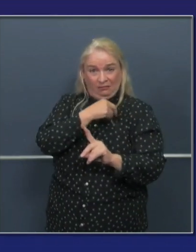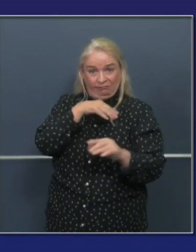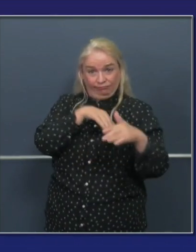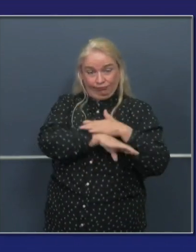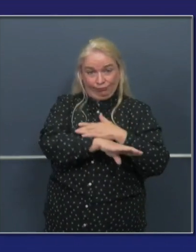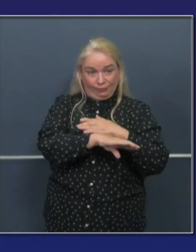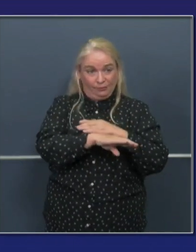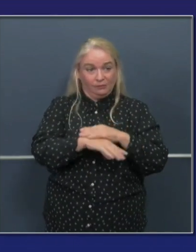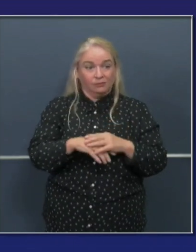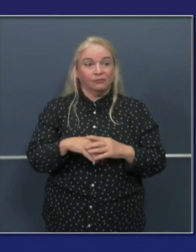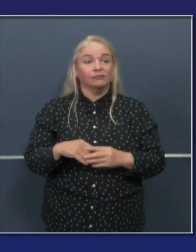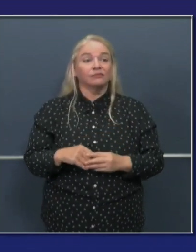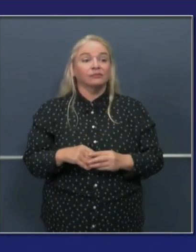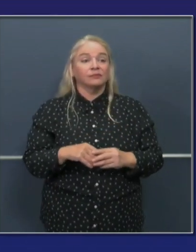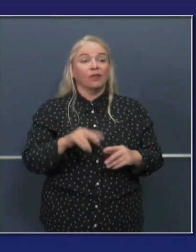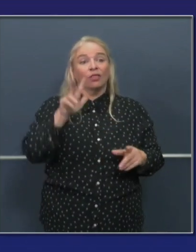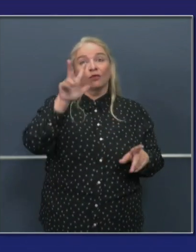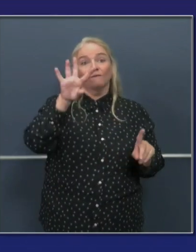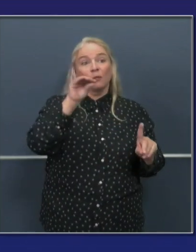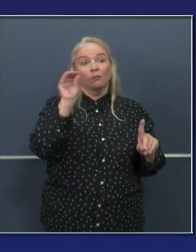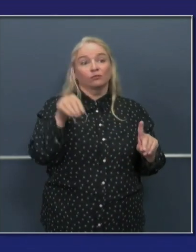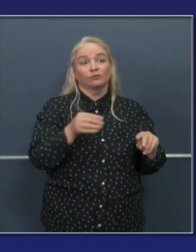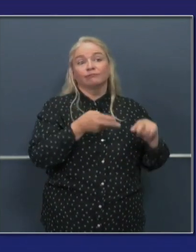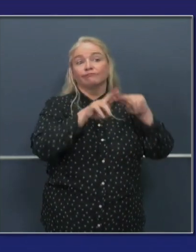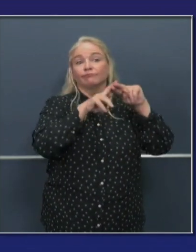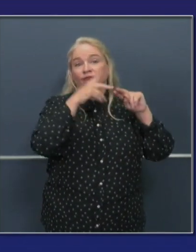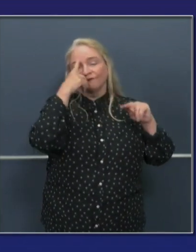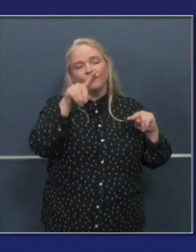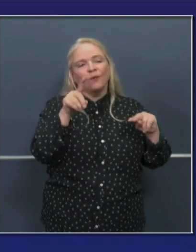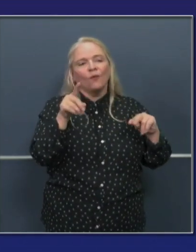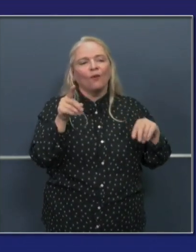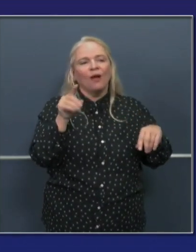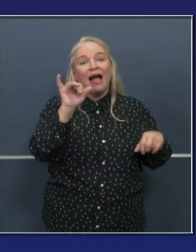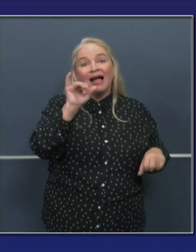period, 34% represented in the number